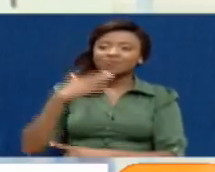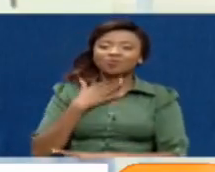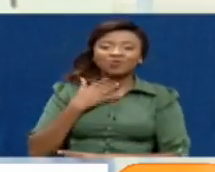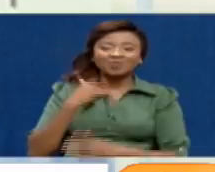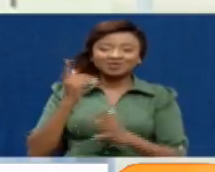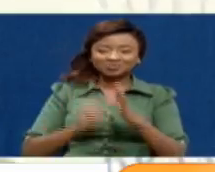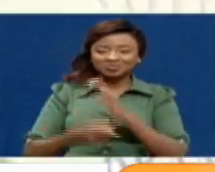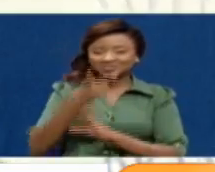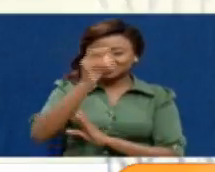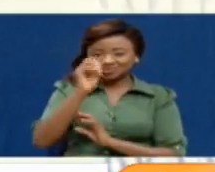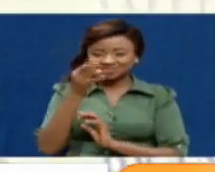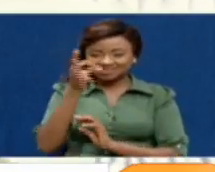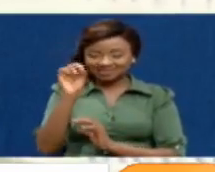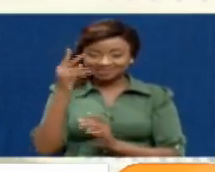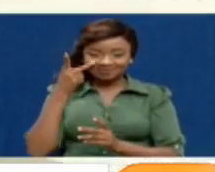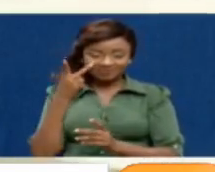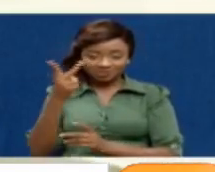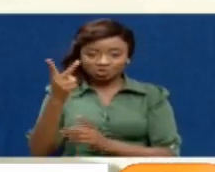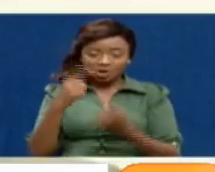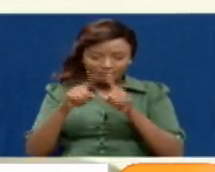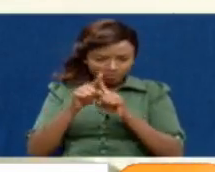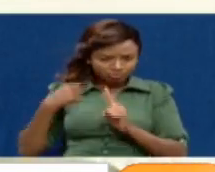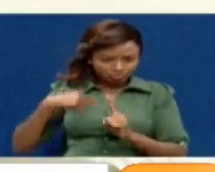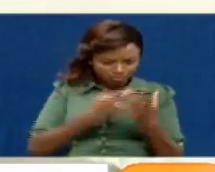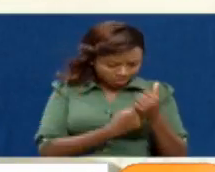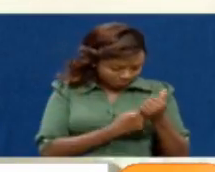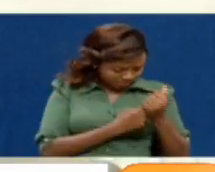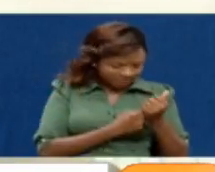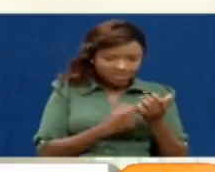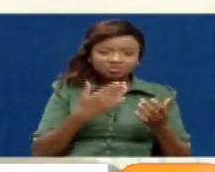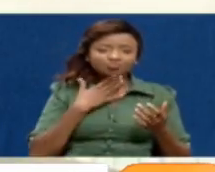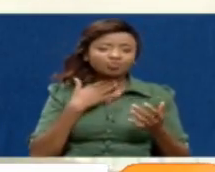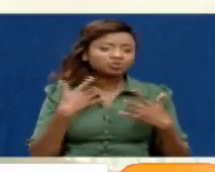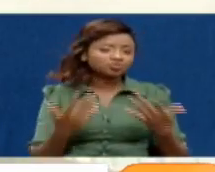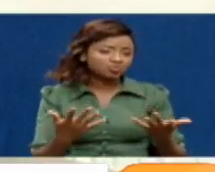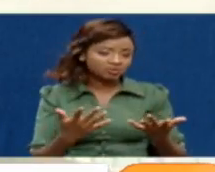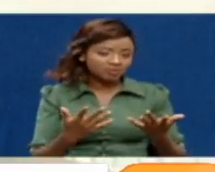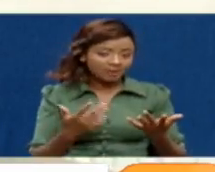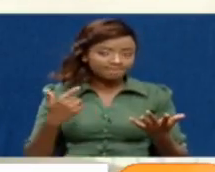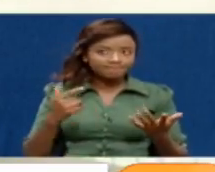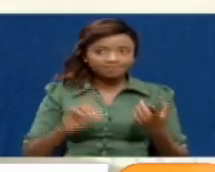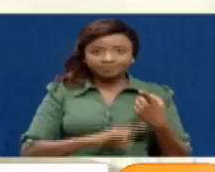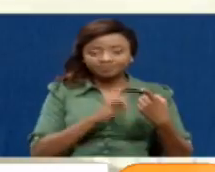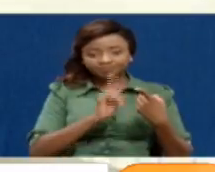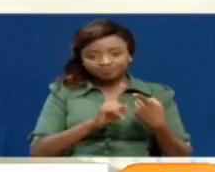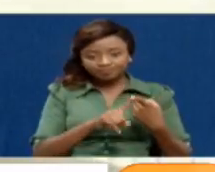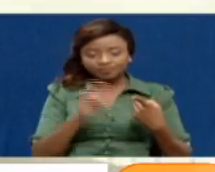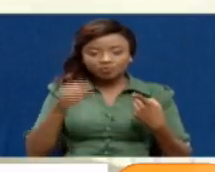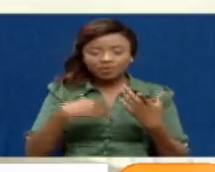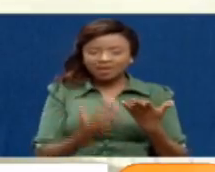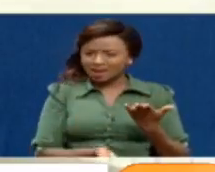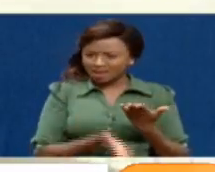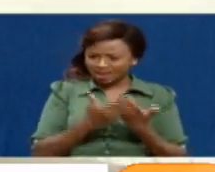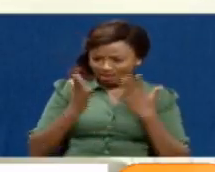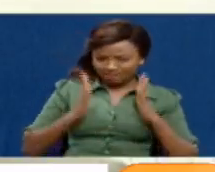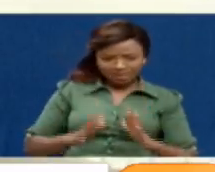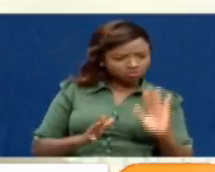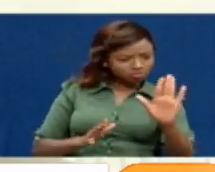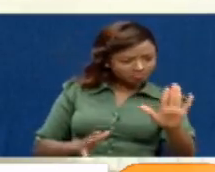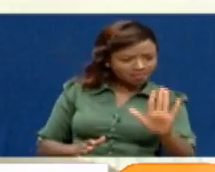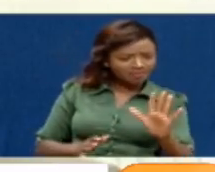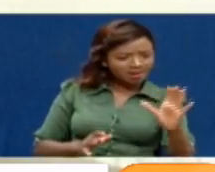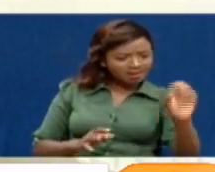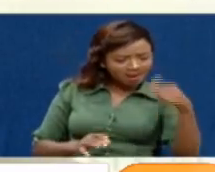our 2030 vision. The partnership we are looking forward to here is being able to, number one, enable the consumer